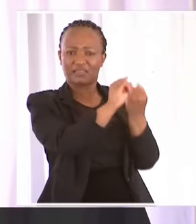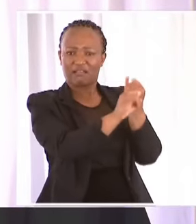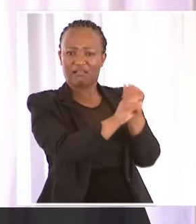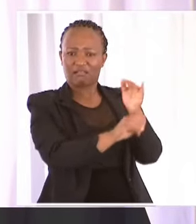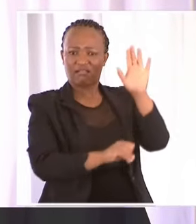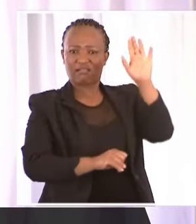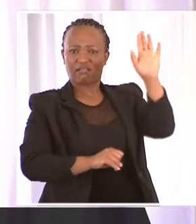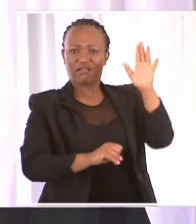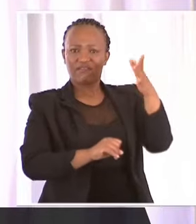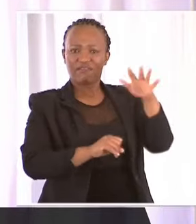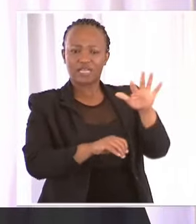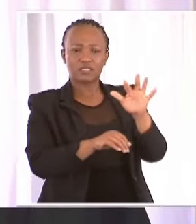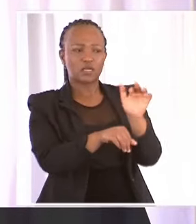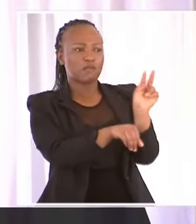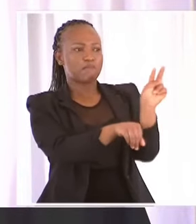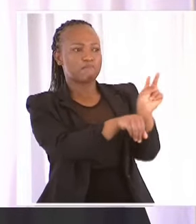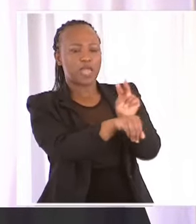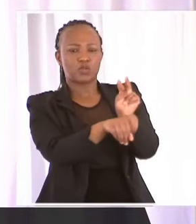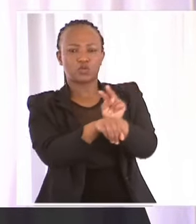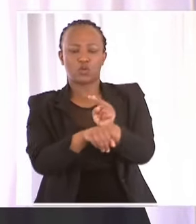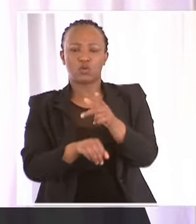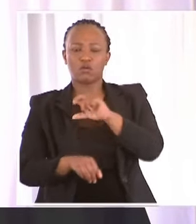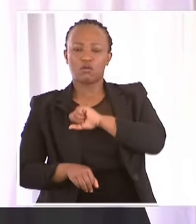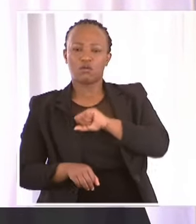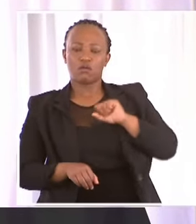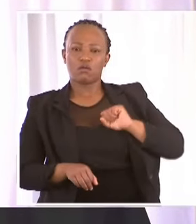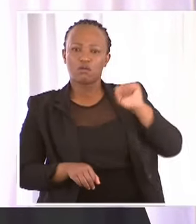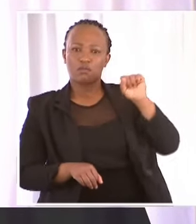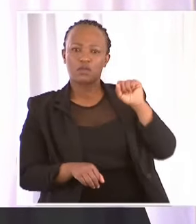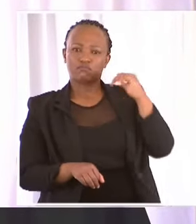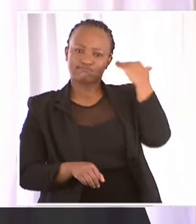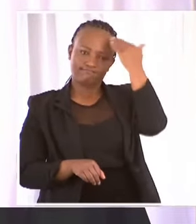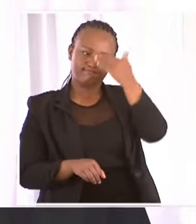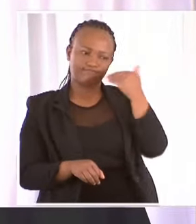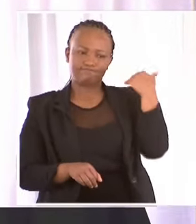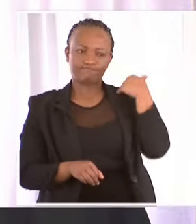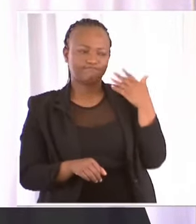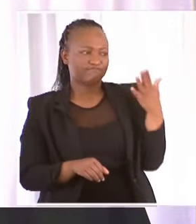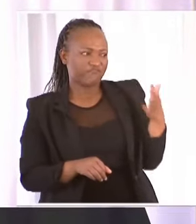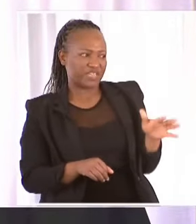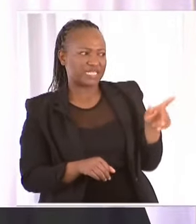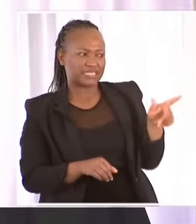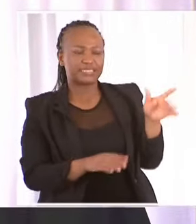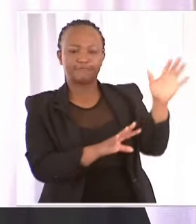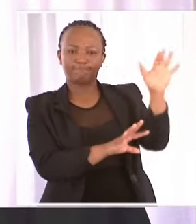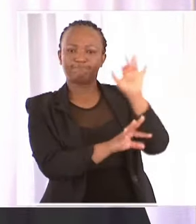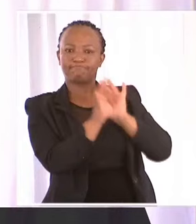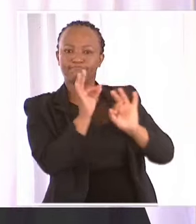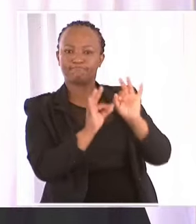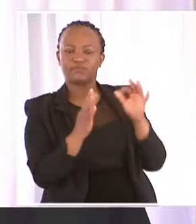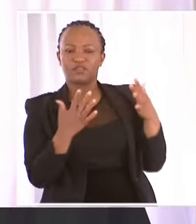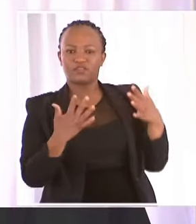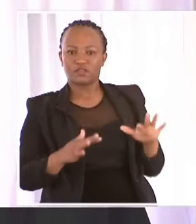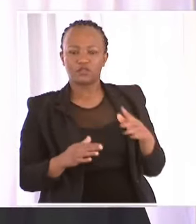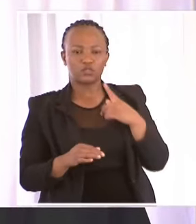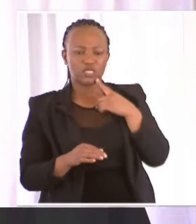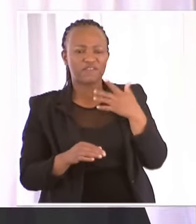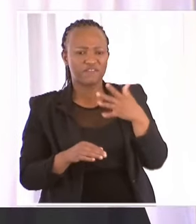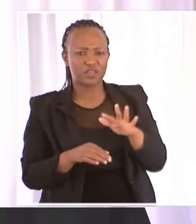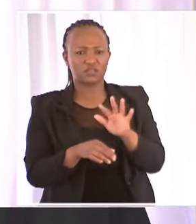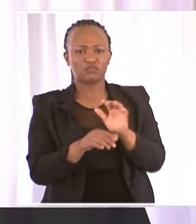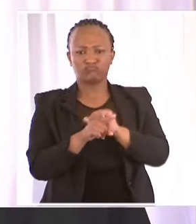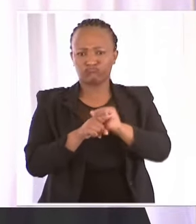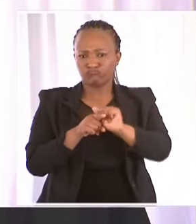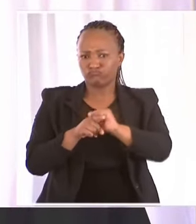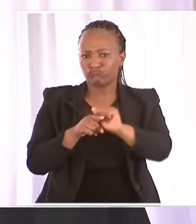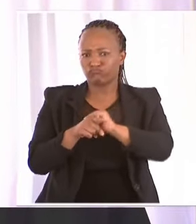mentored, as Comrade Nkosazana was saying, who had the opportunity of being counseled and trained